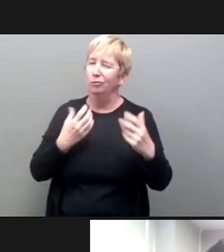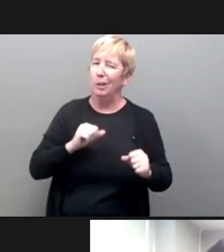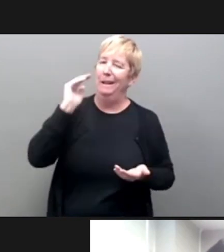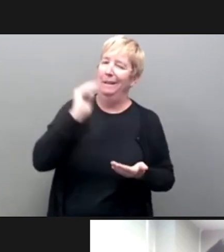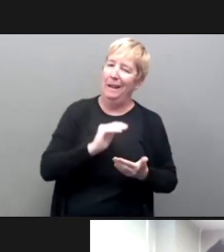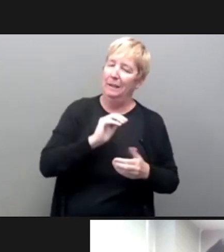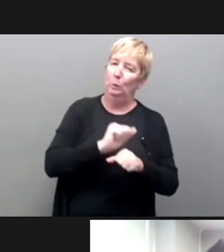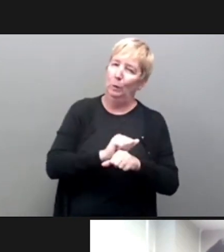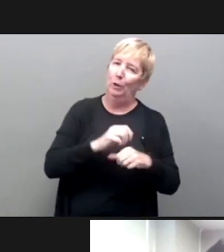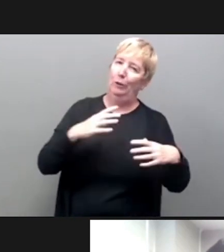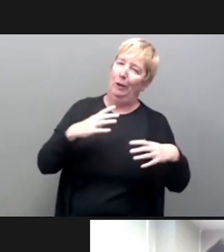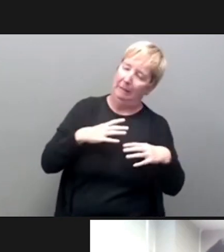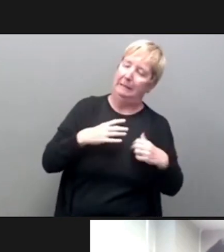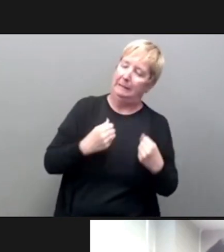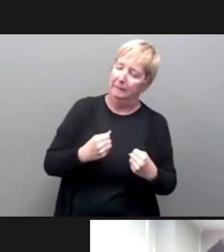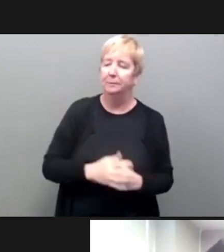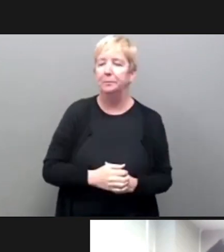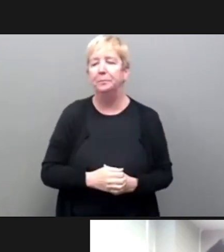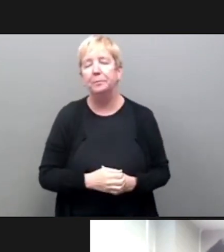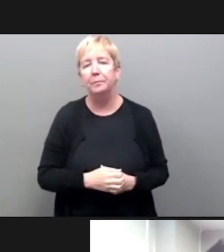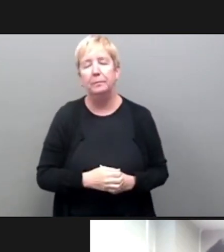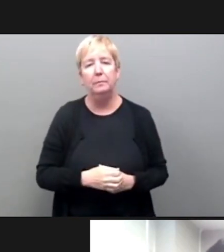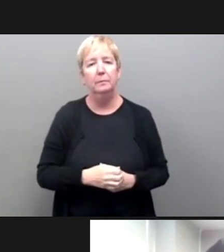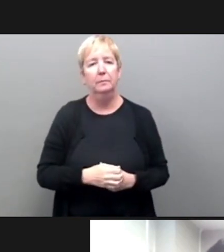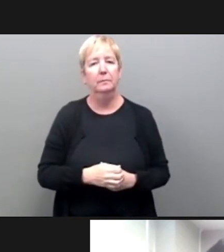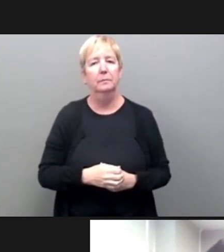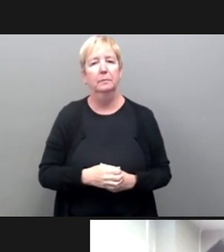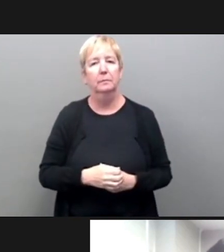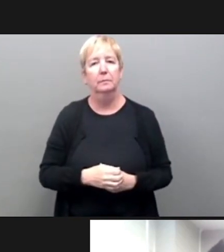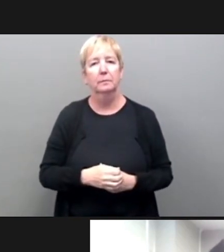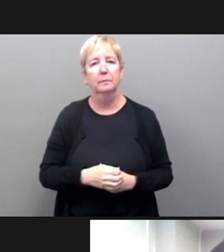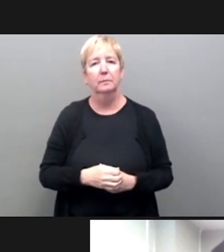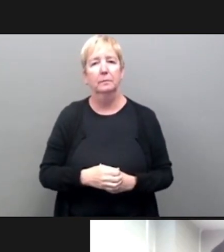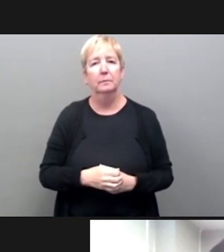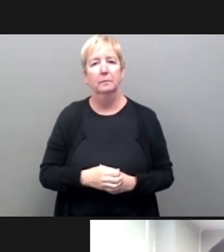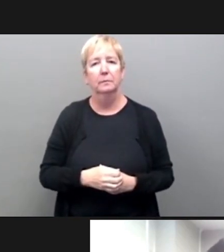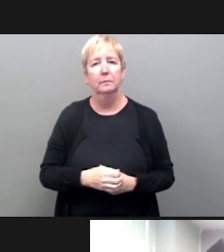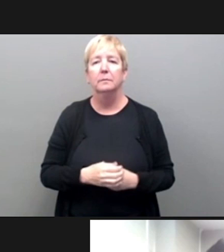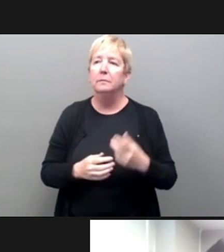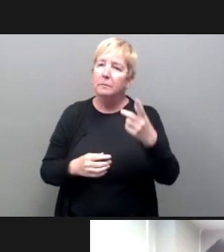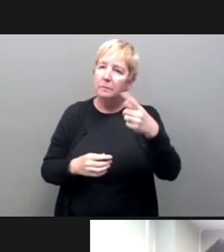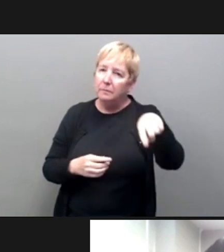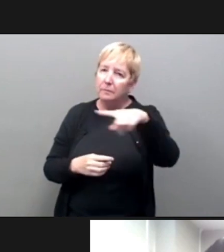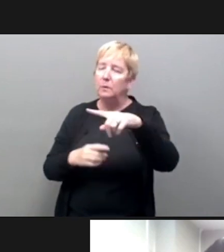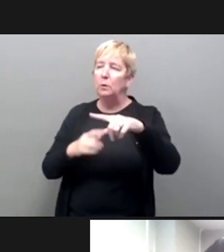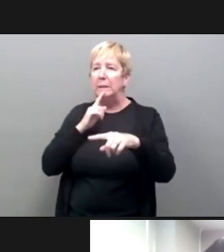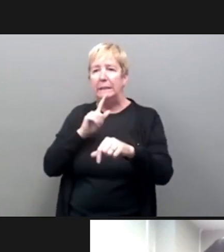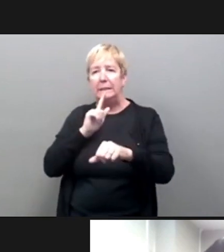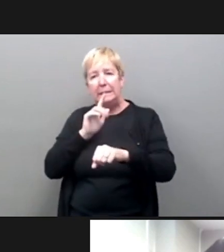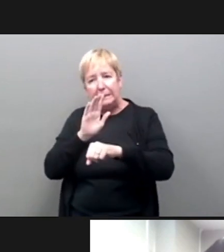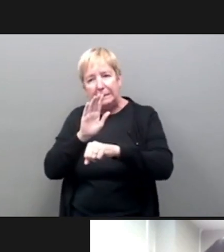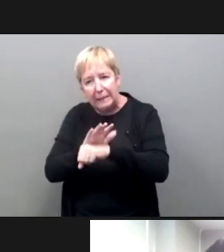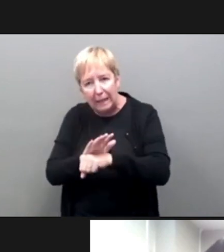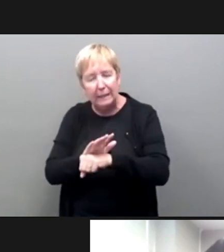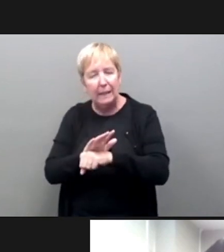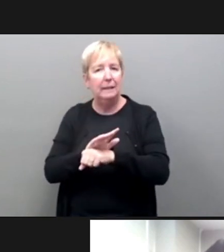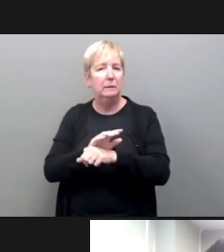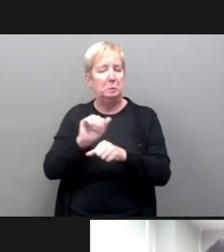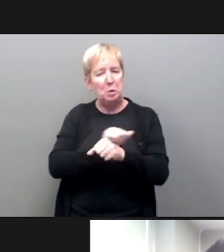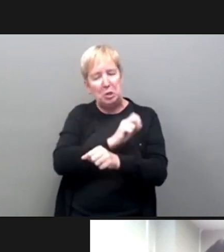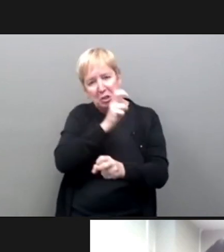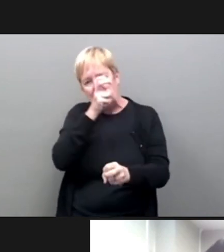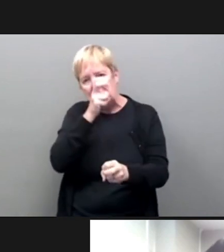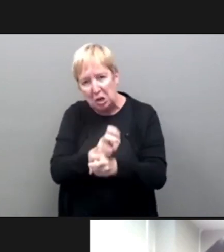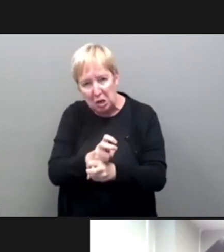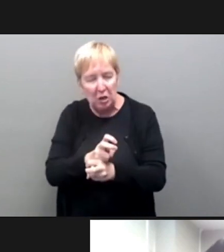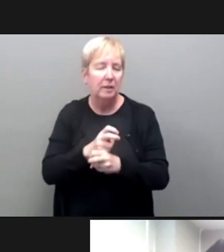team? But you really have a dedicated group of folks in state